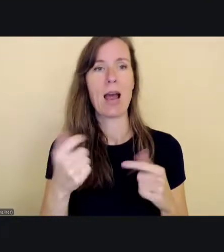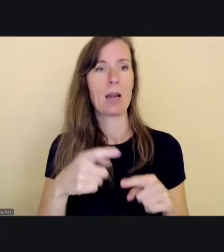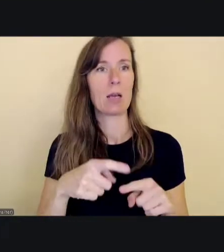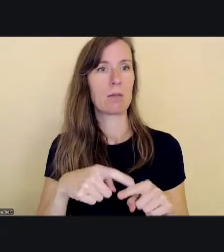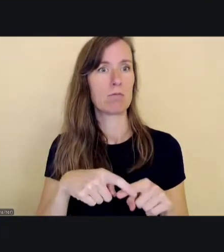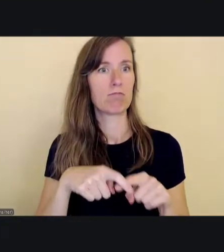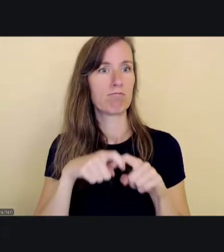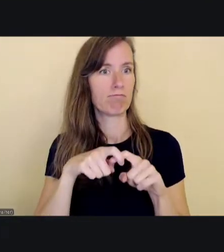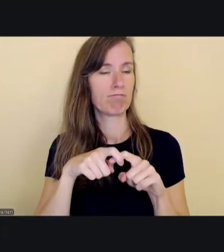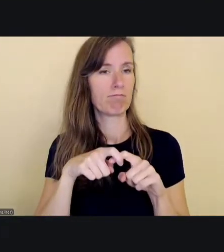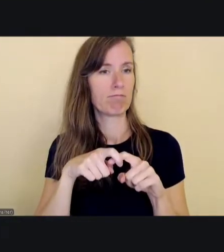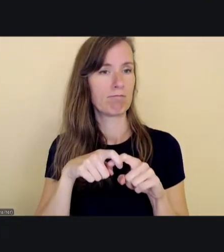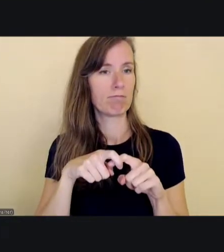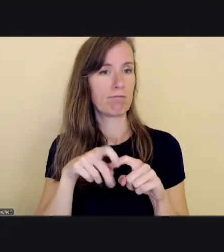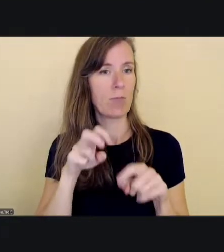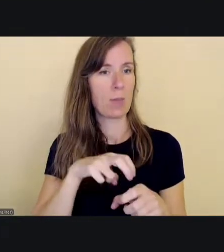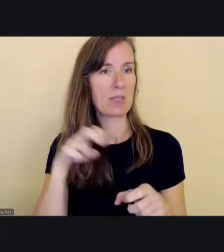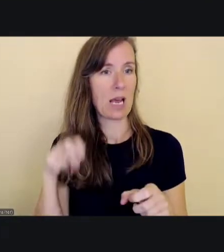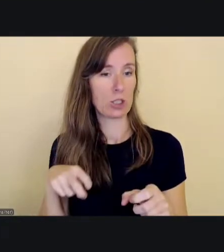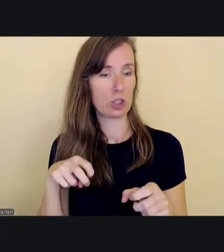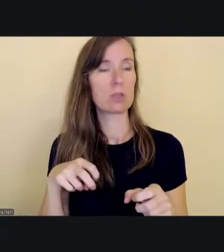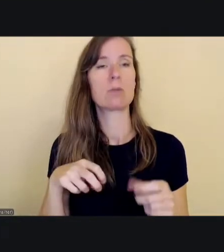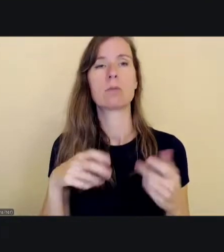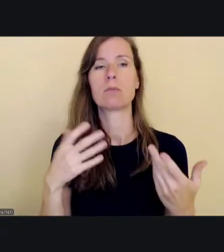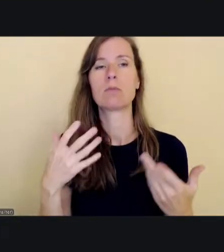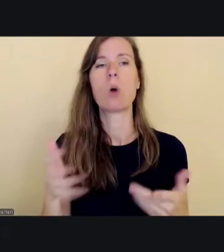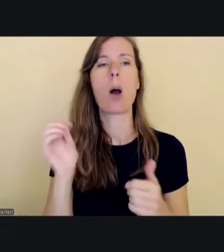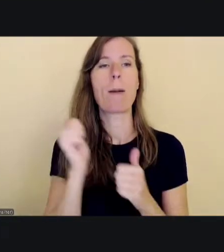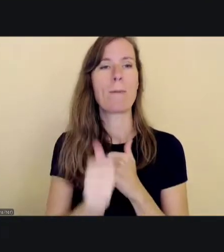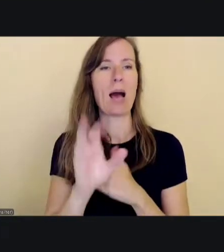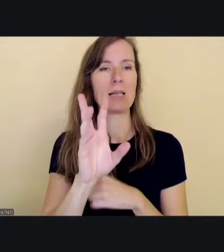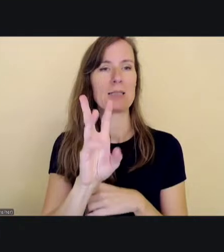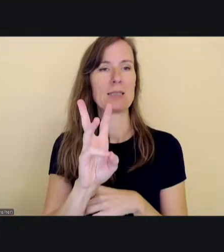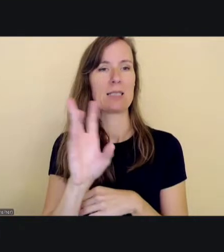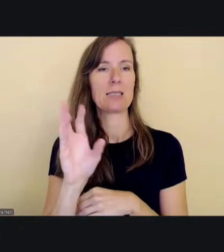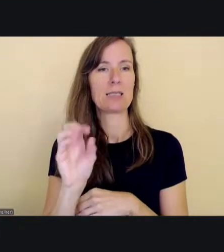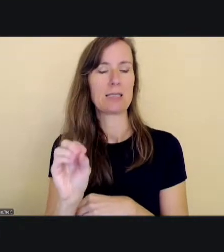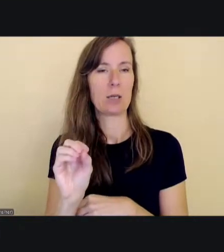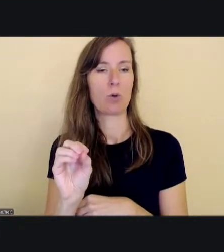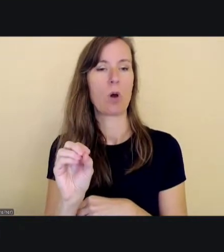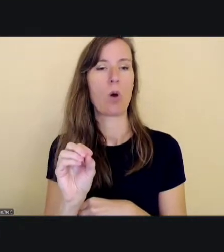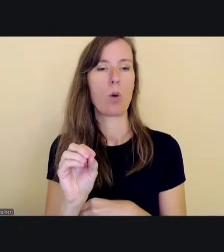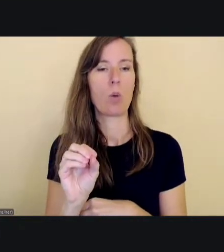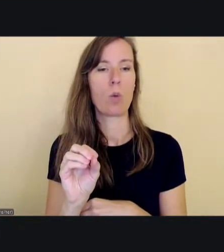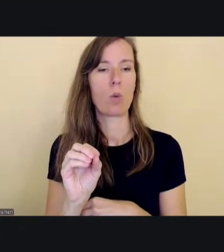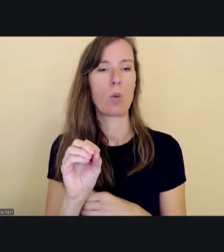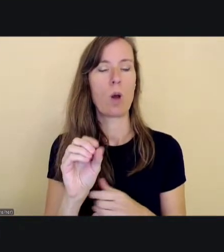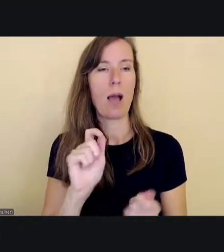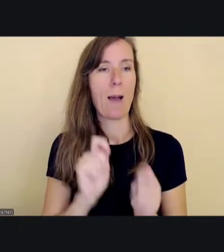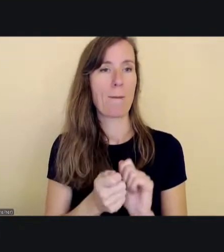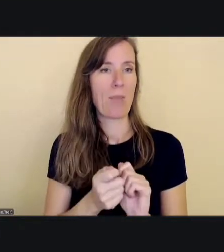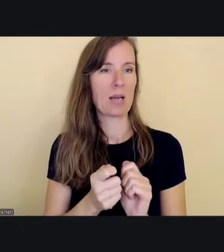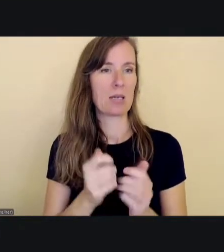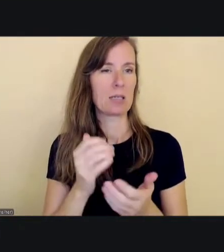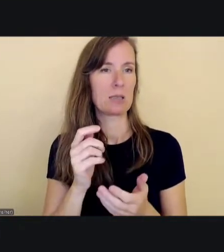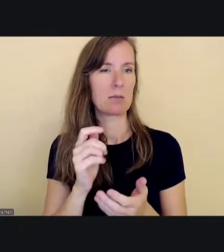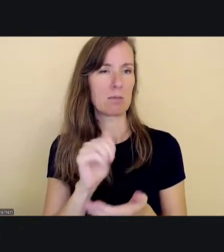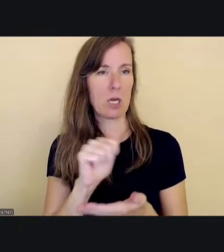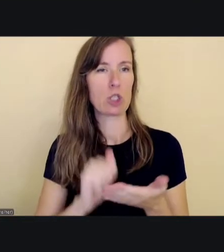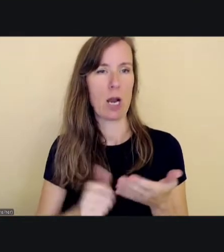motion passes 6-0. The amended agenda is adopted. The next item, item 4, is the consent agenda.